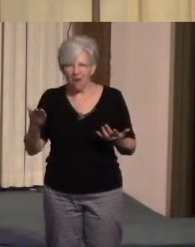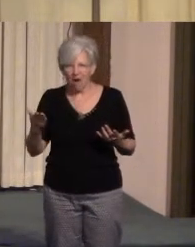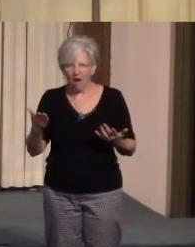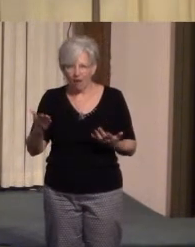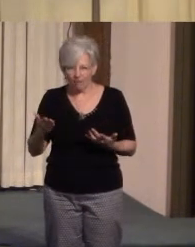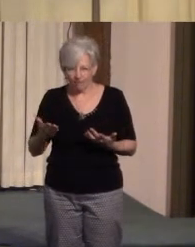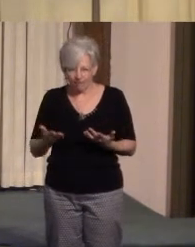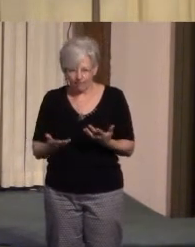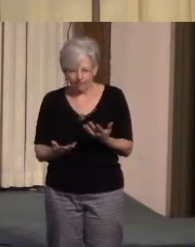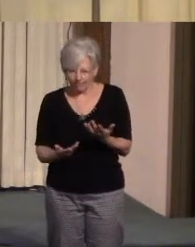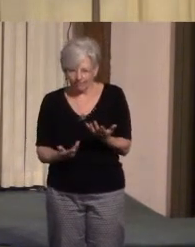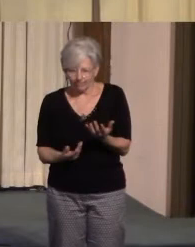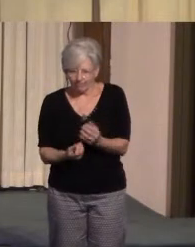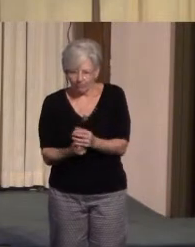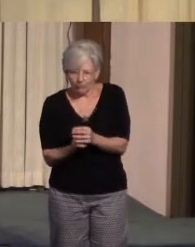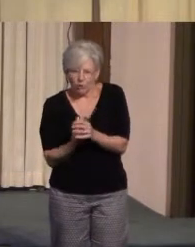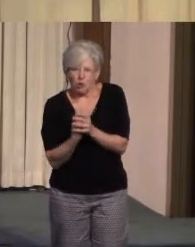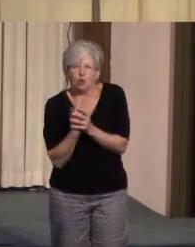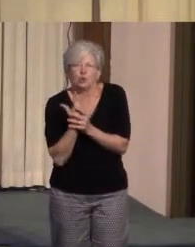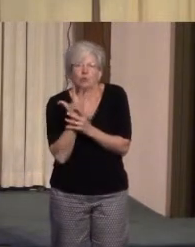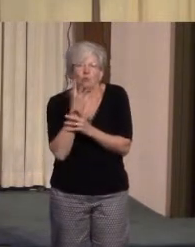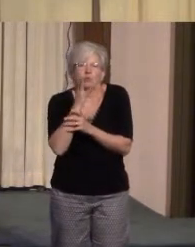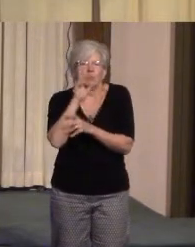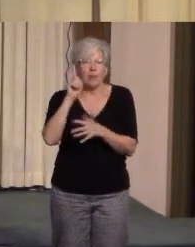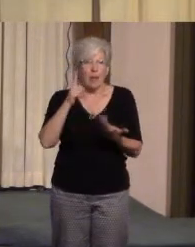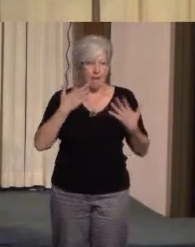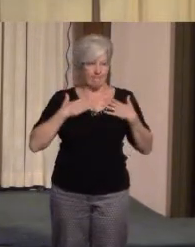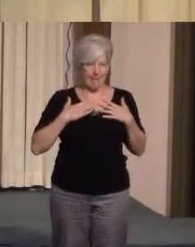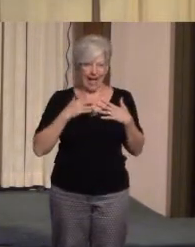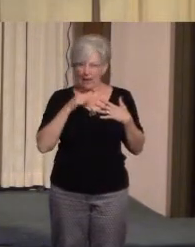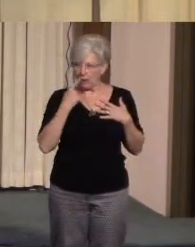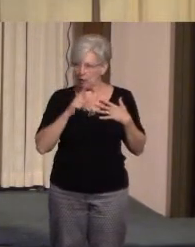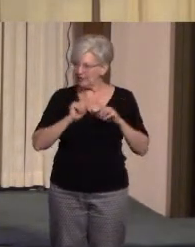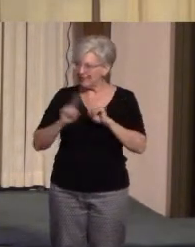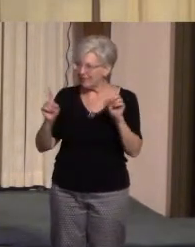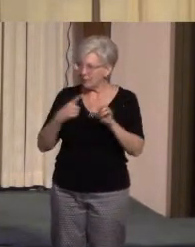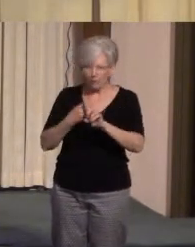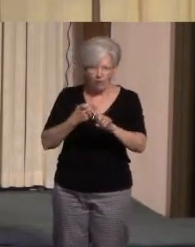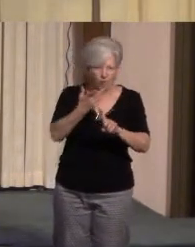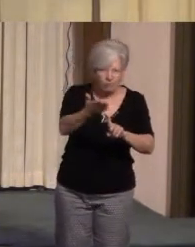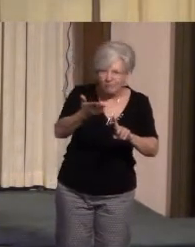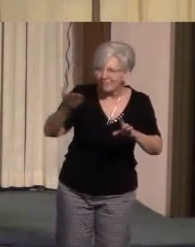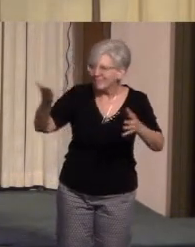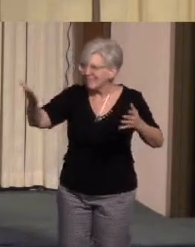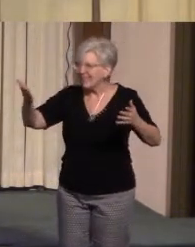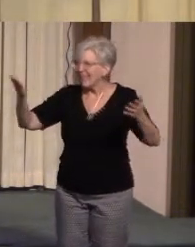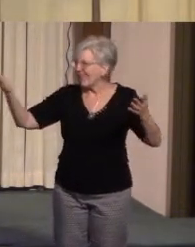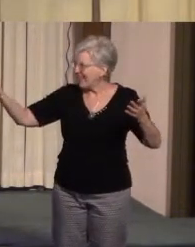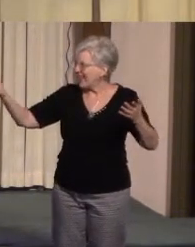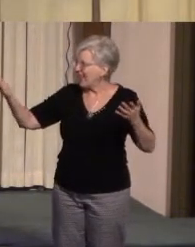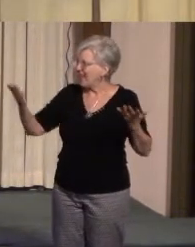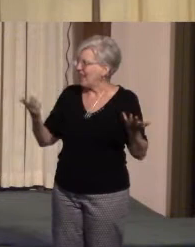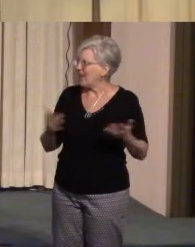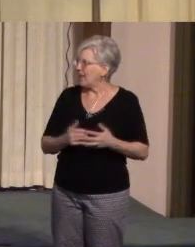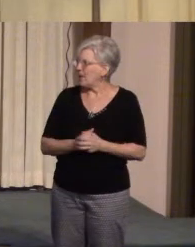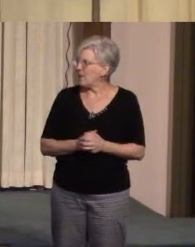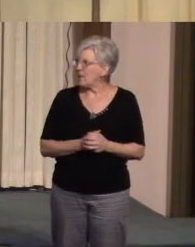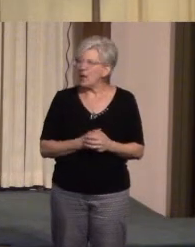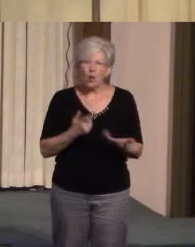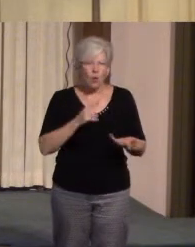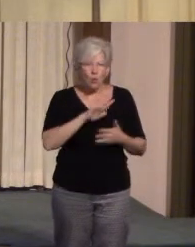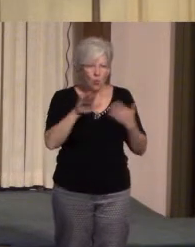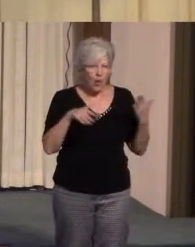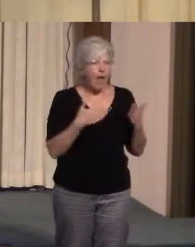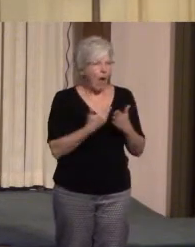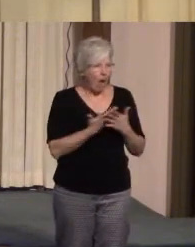forth. And, mine looks a little different. Oh, wow. Mine looks a little different from Ted's, looks a little different from Miriam's, looks a little different